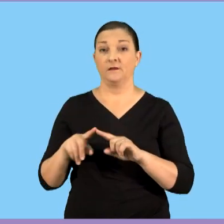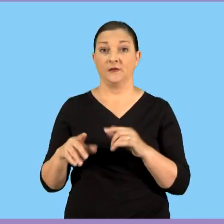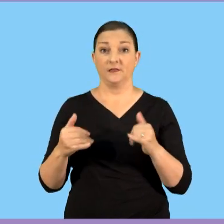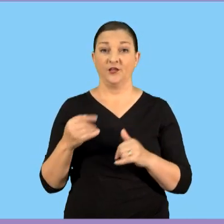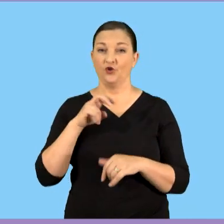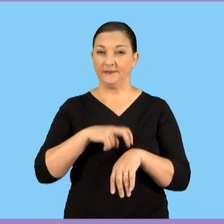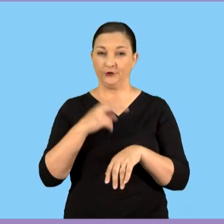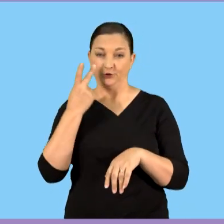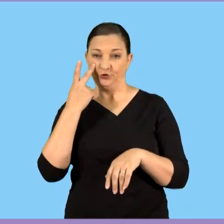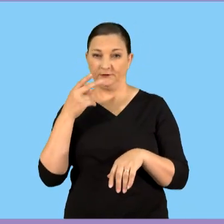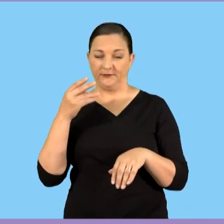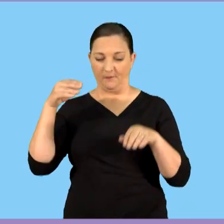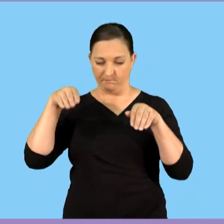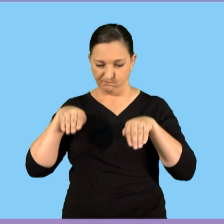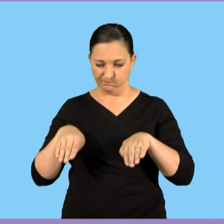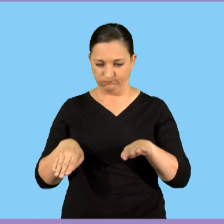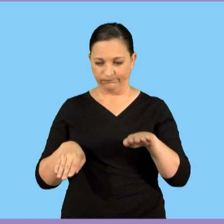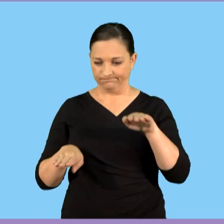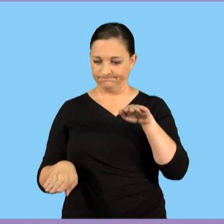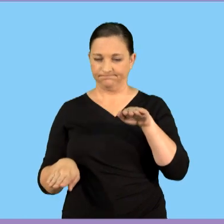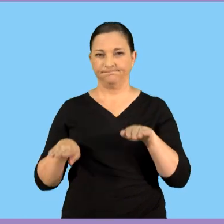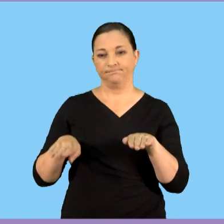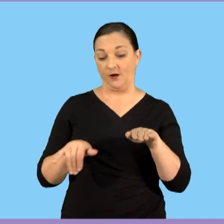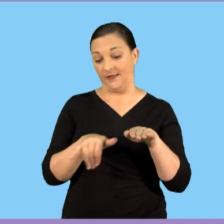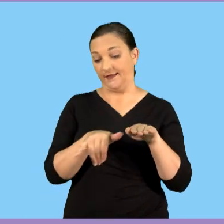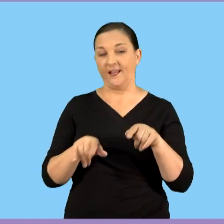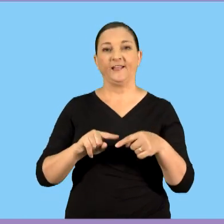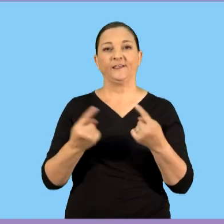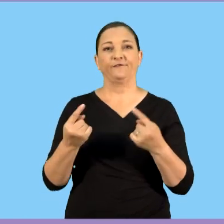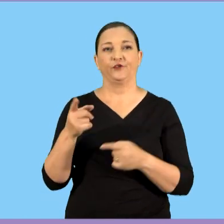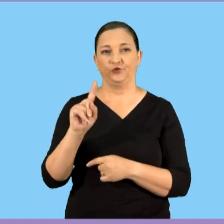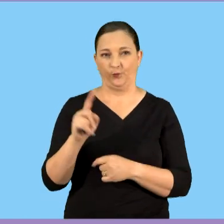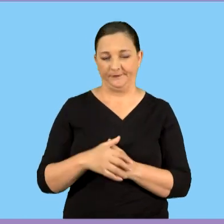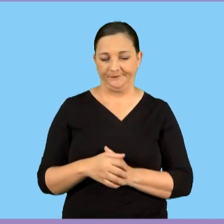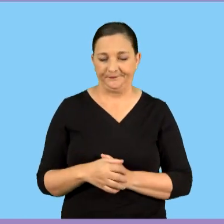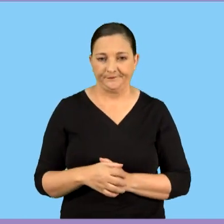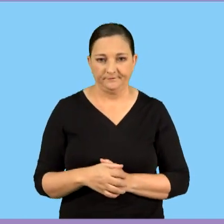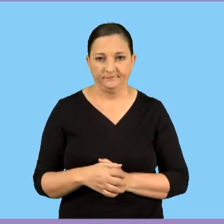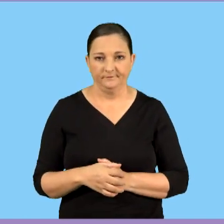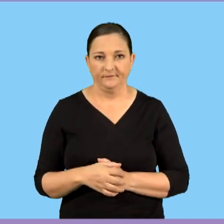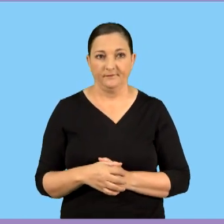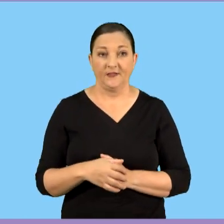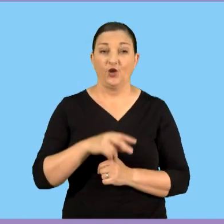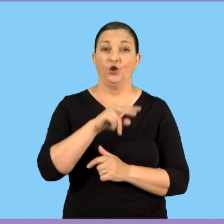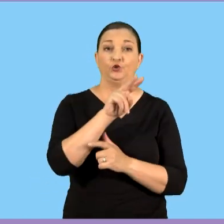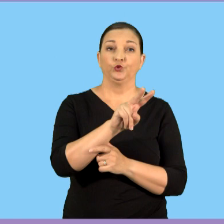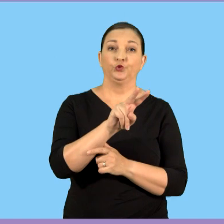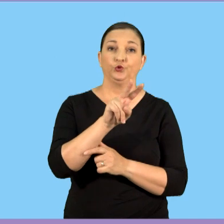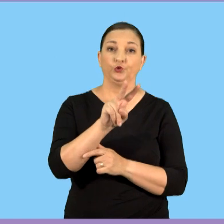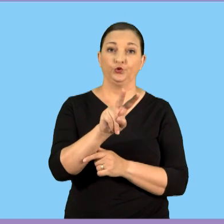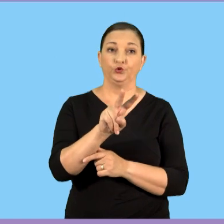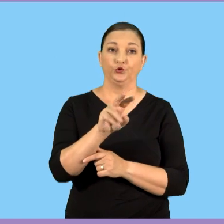same direction. So for us to simply find out what is the difference in their depth, we are going to